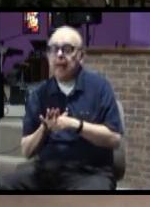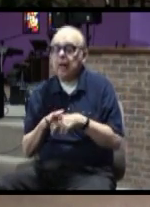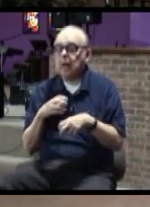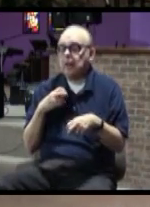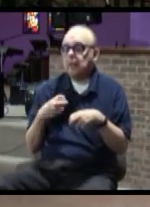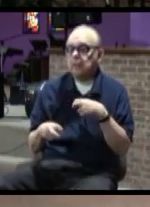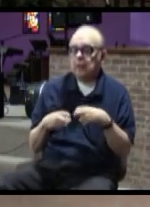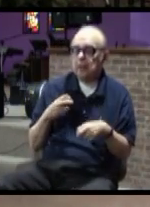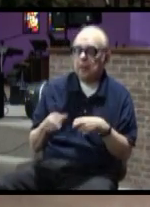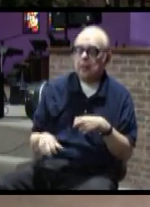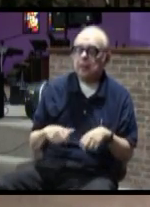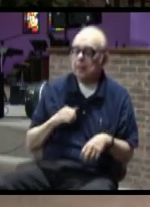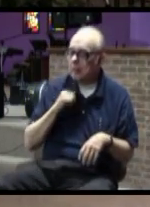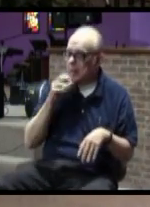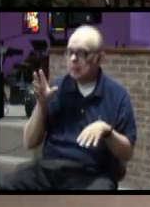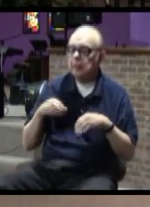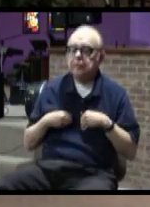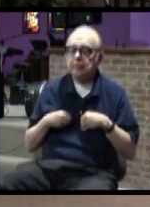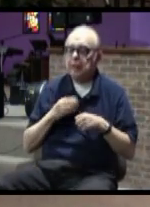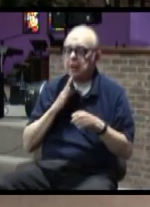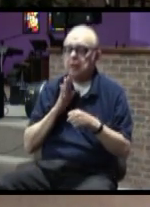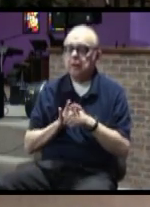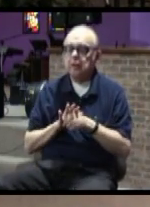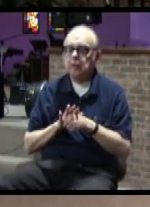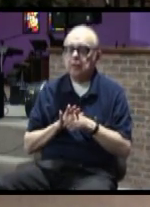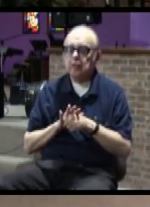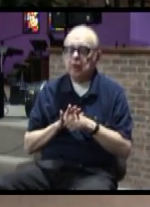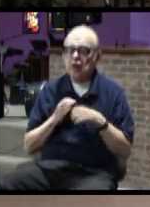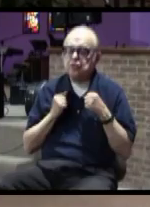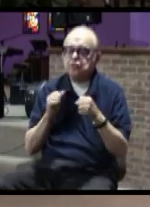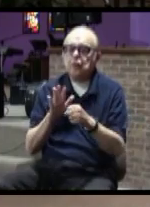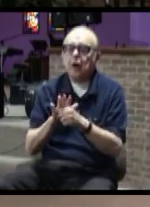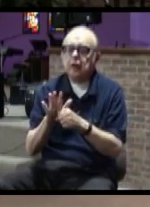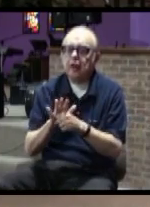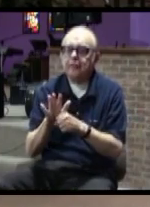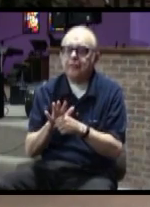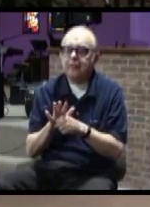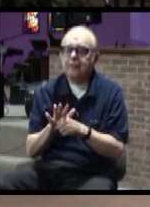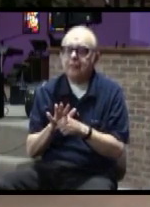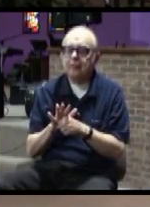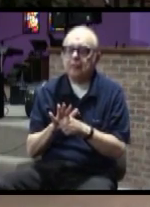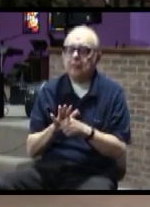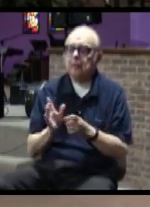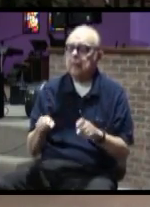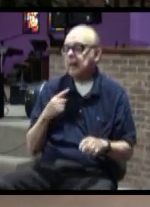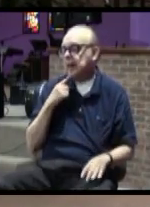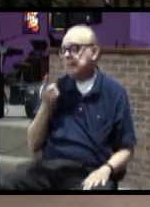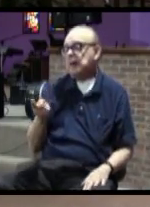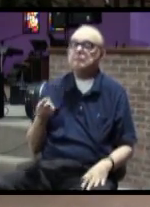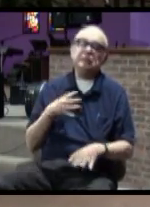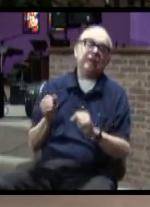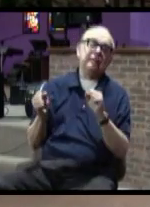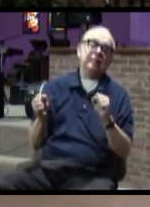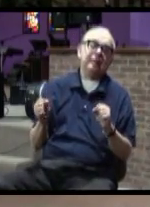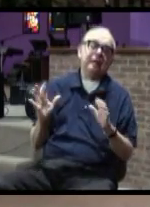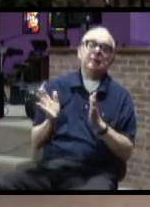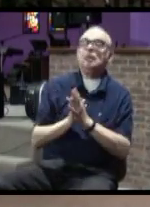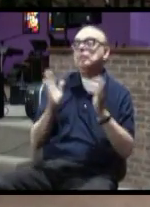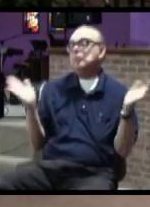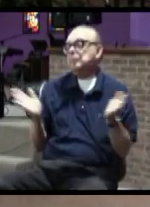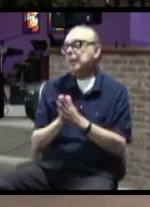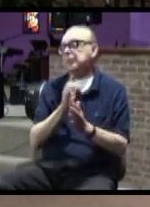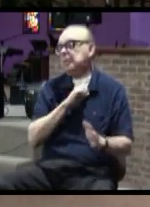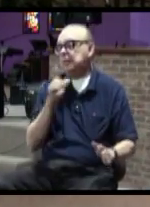commitment. And the problem is, we don't take that commitment strong enough. We say, well,